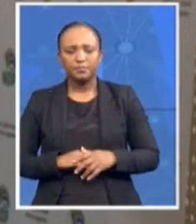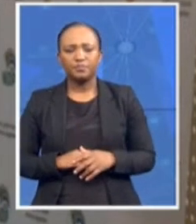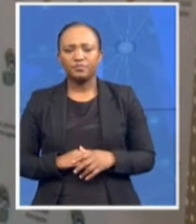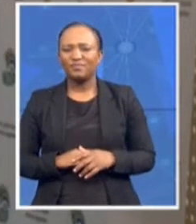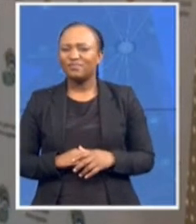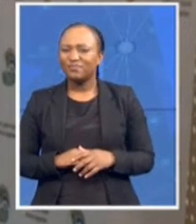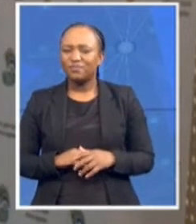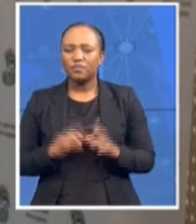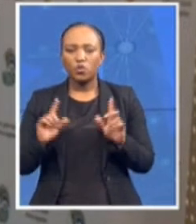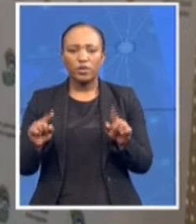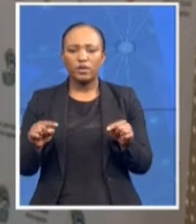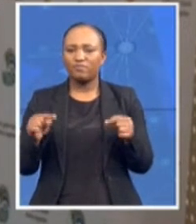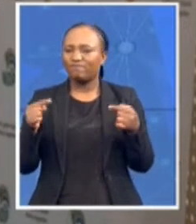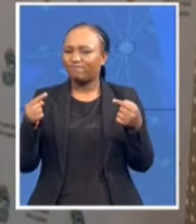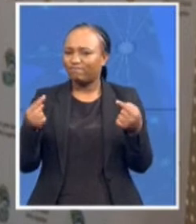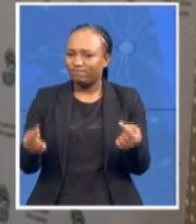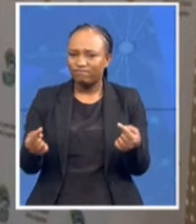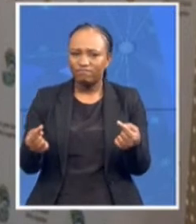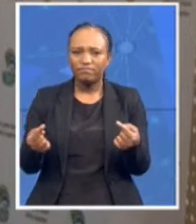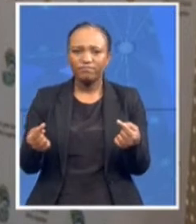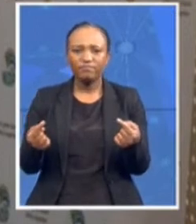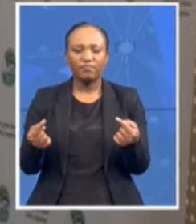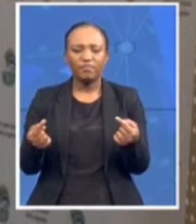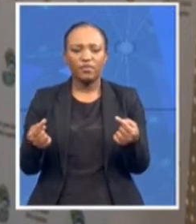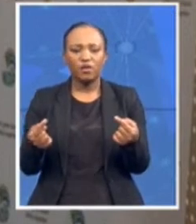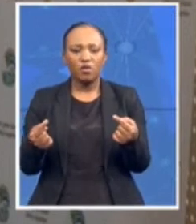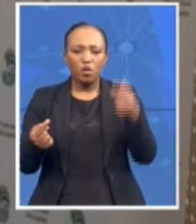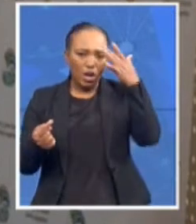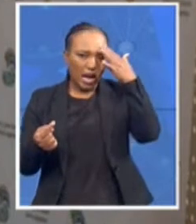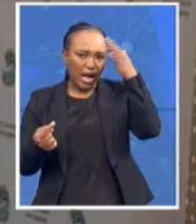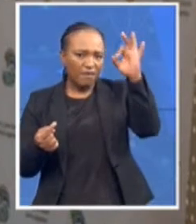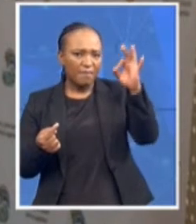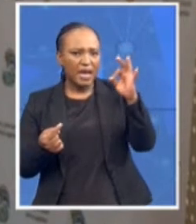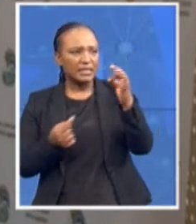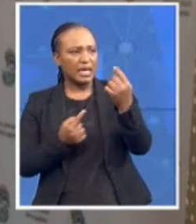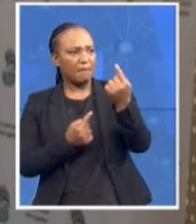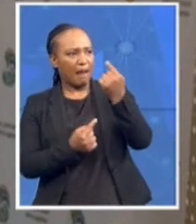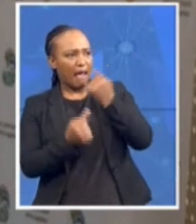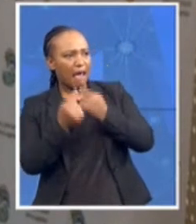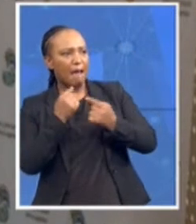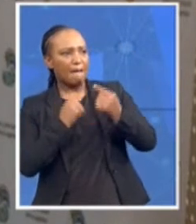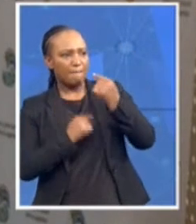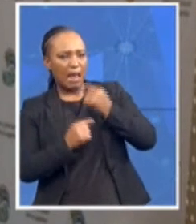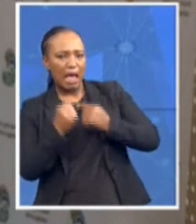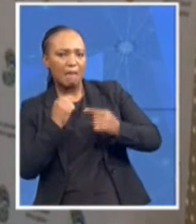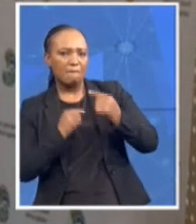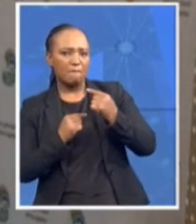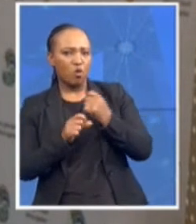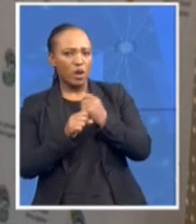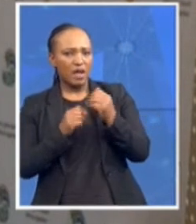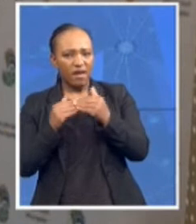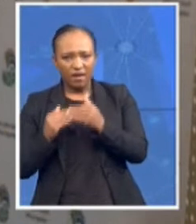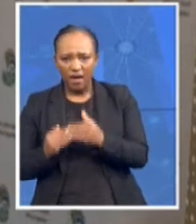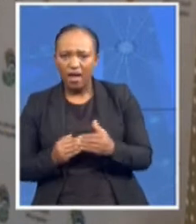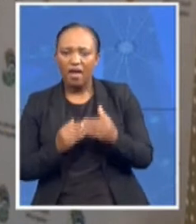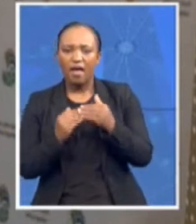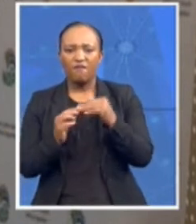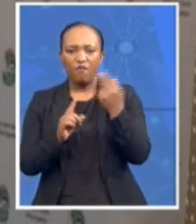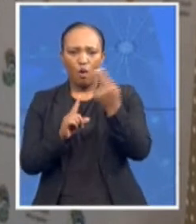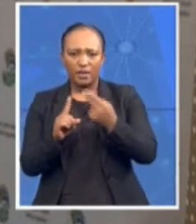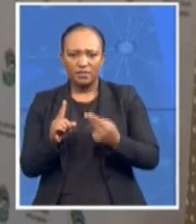as government, get the blame that we don't take care of our artists when we avail